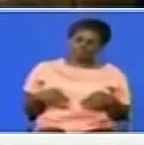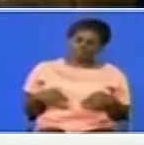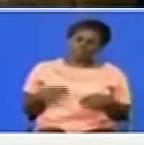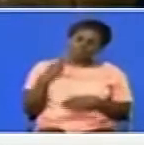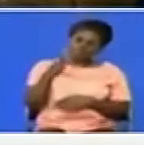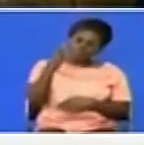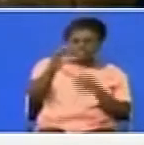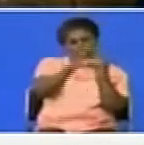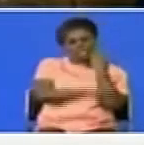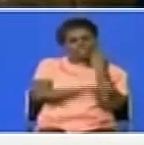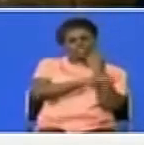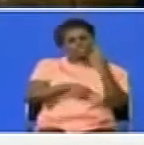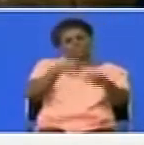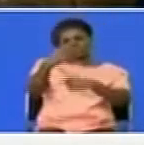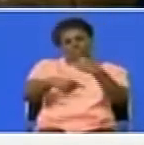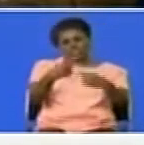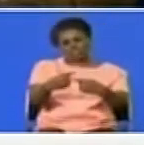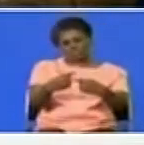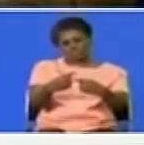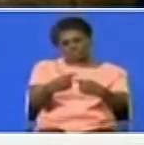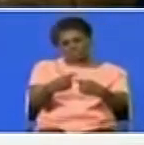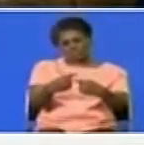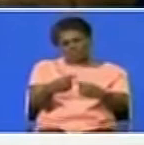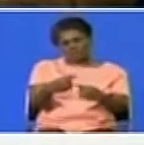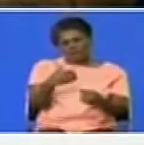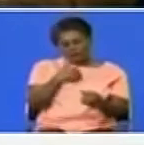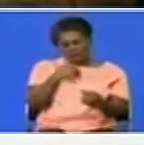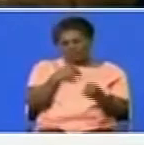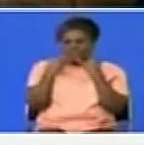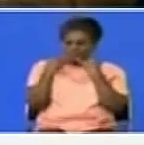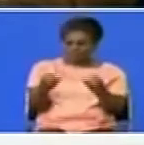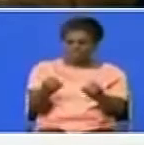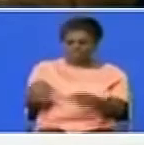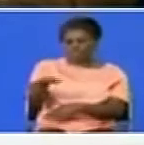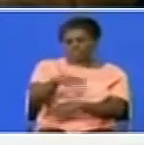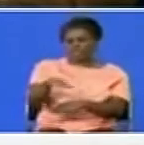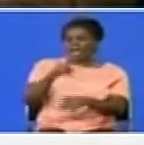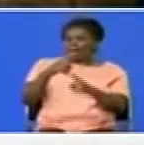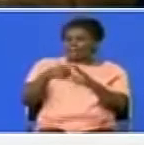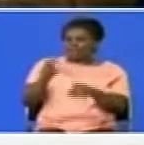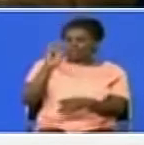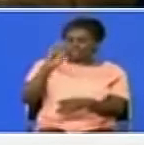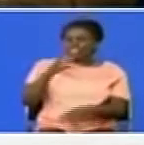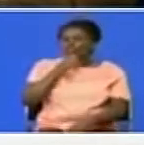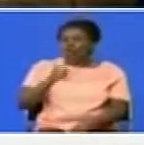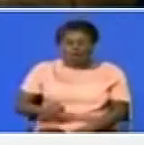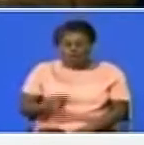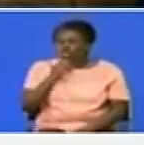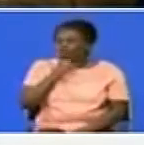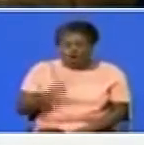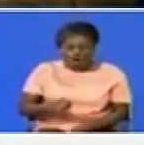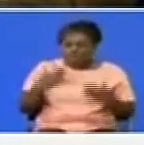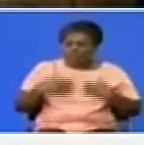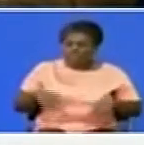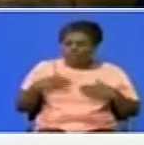future of this country has to go anywhere better. We are living in an information era, but we are seeing the analog people being given